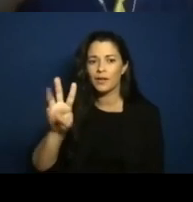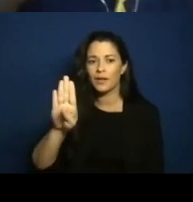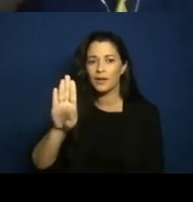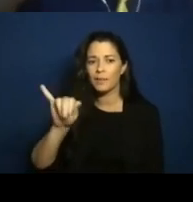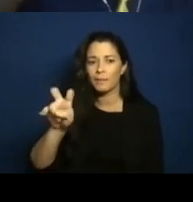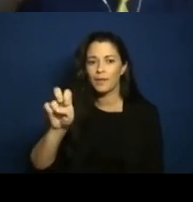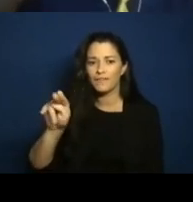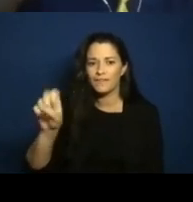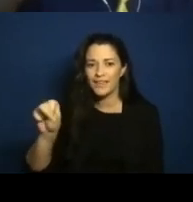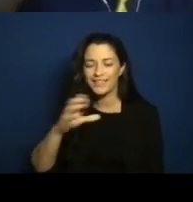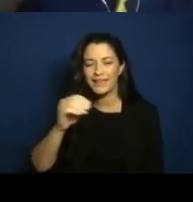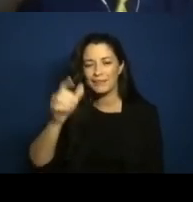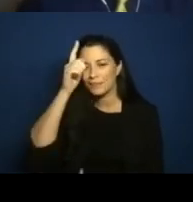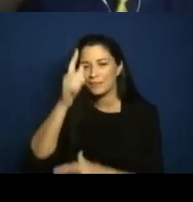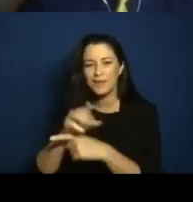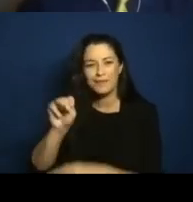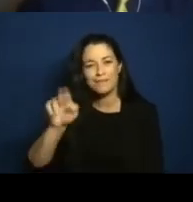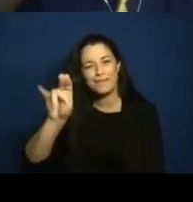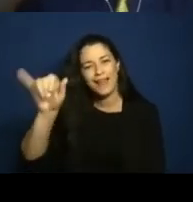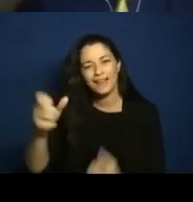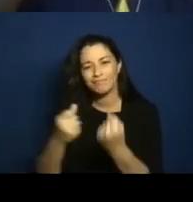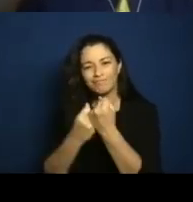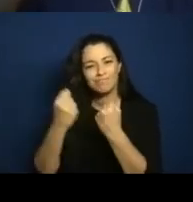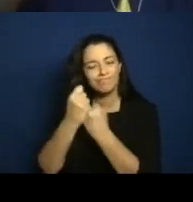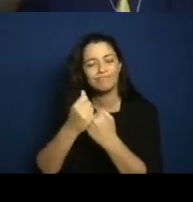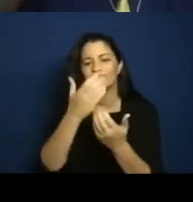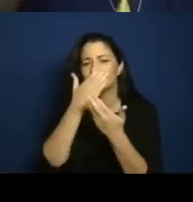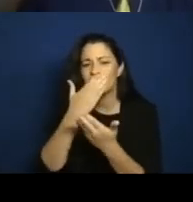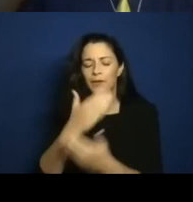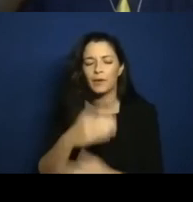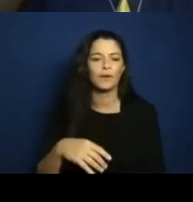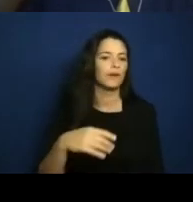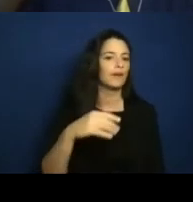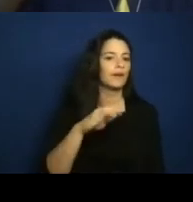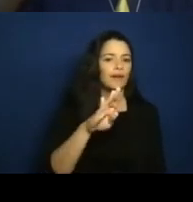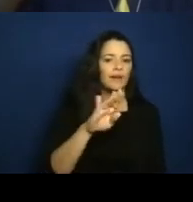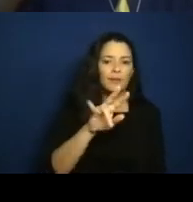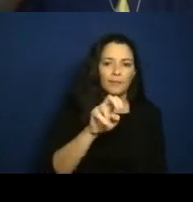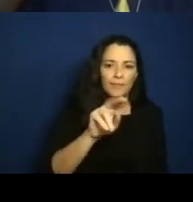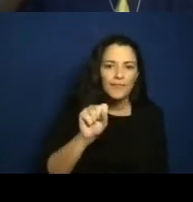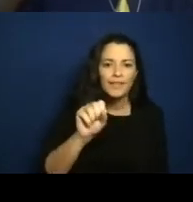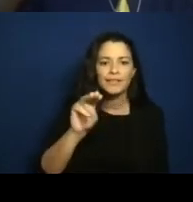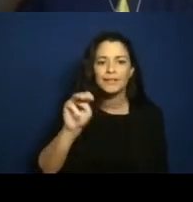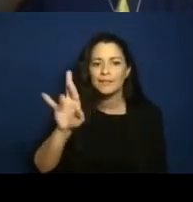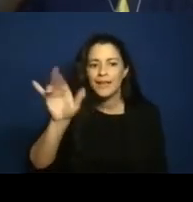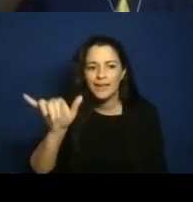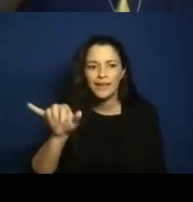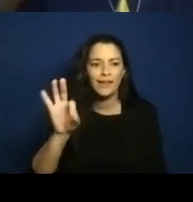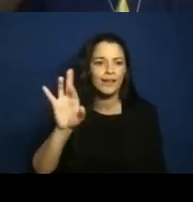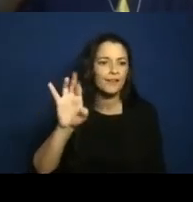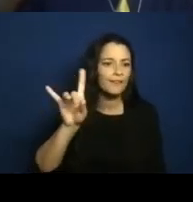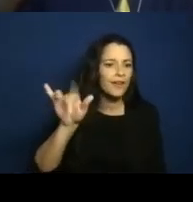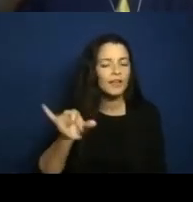all that you did before me. So people like you all, General Bivens, Manny, and Fred, you all helped pave the way